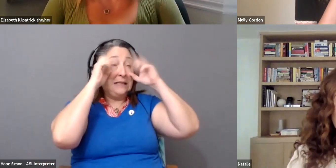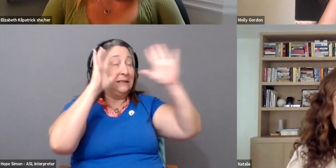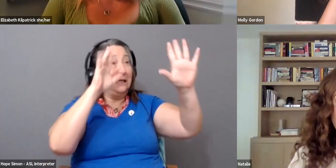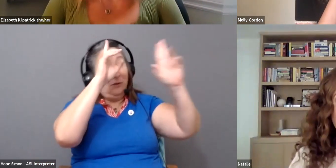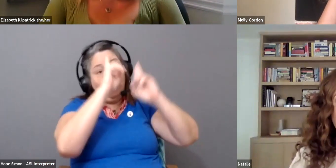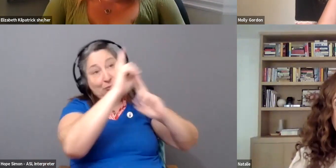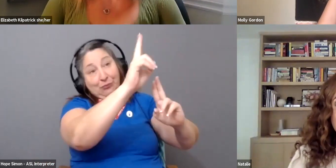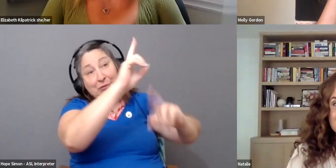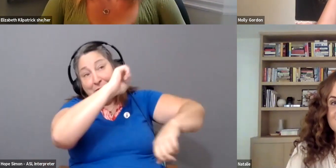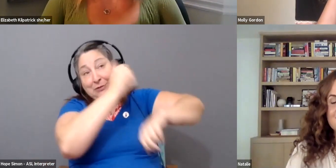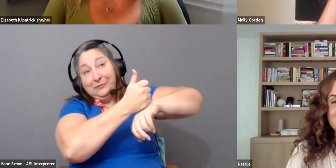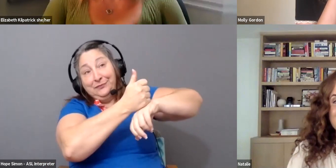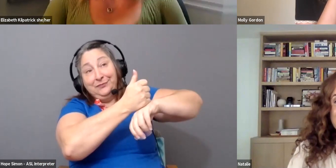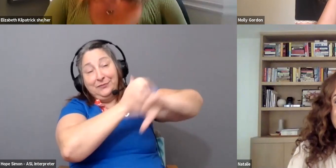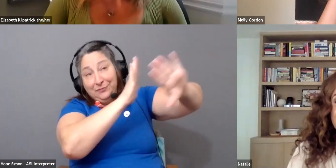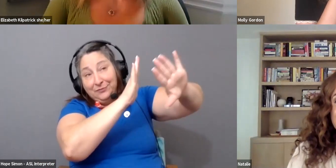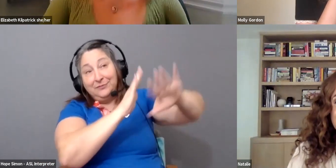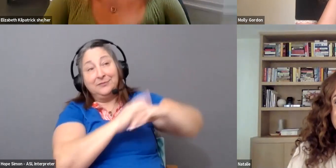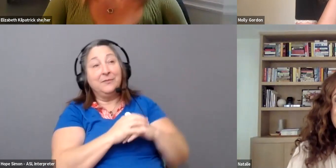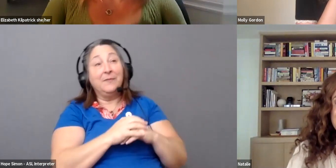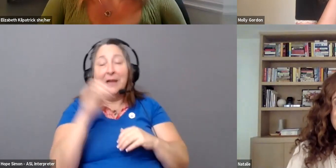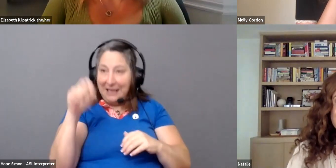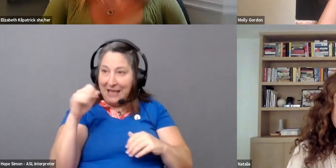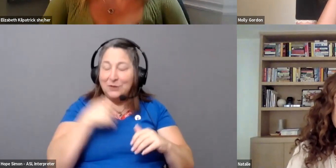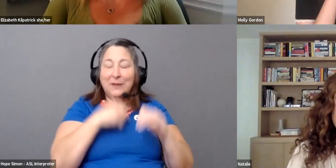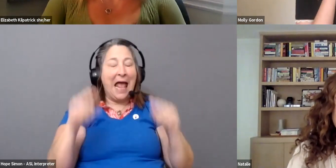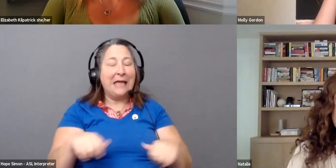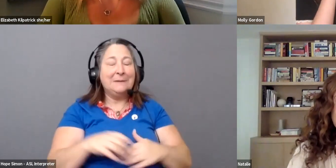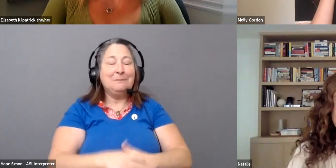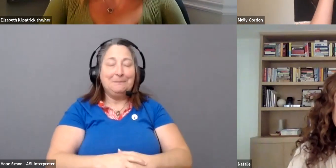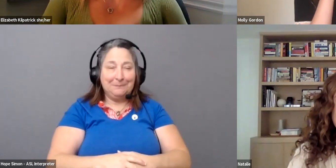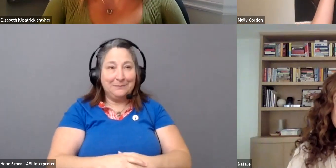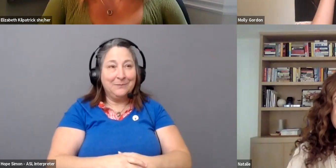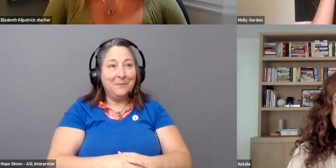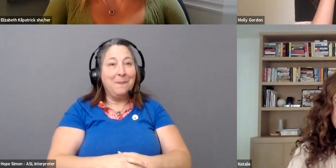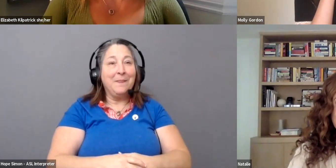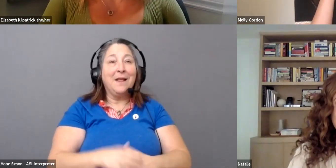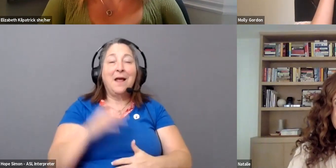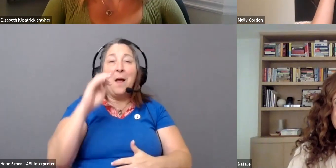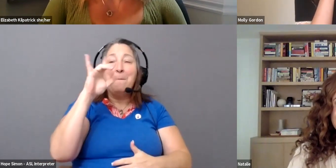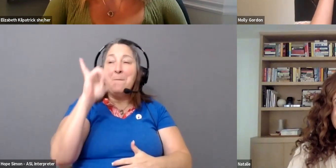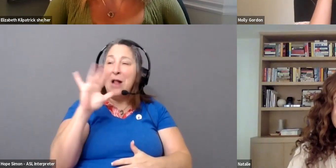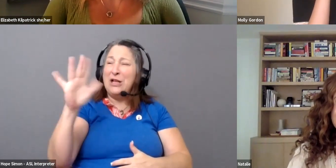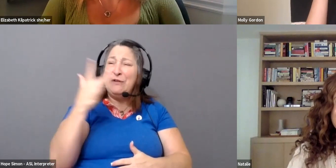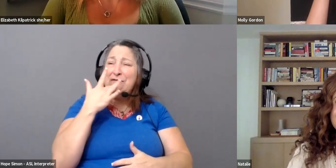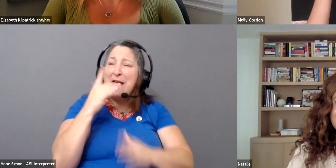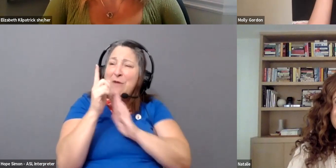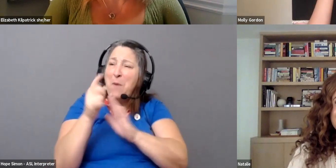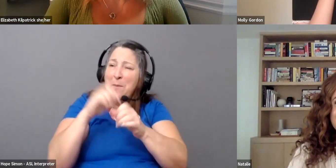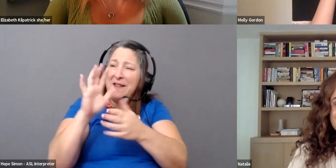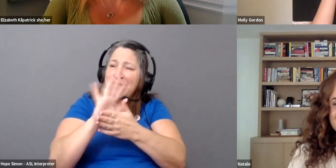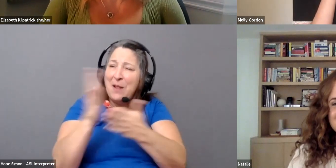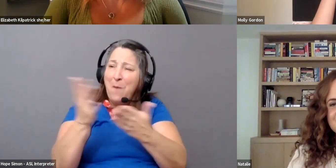in your honor. Yes, we can. Molly, what was your favorite moment in the film?